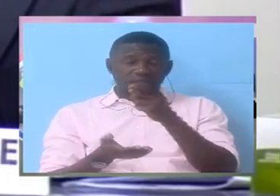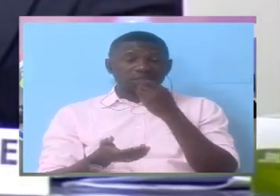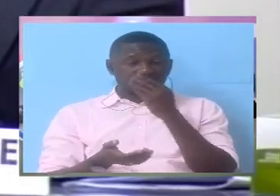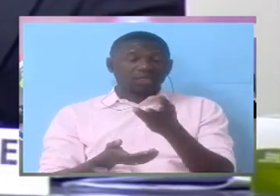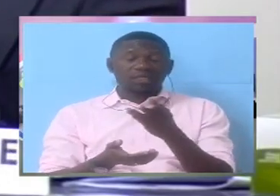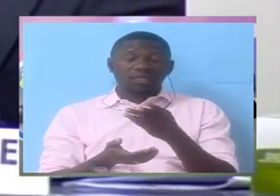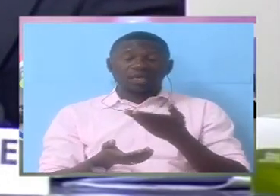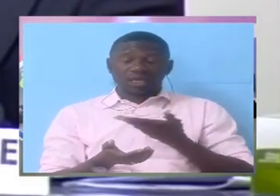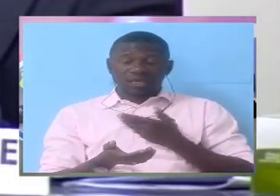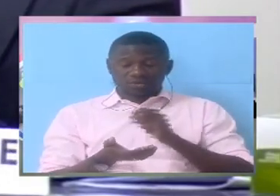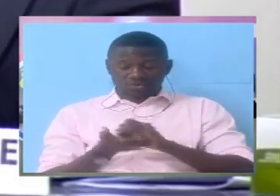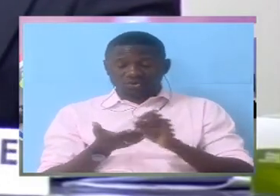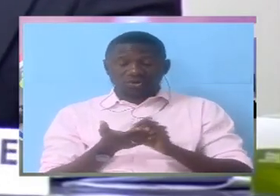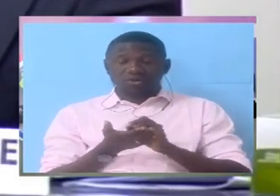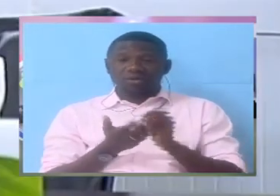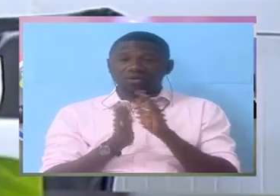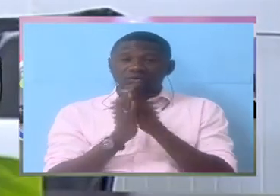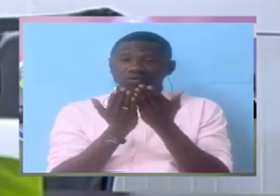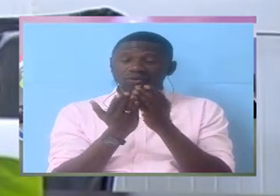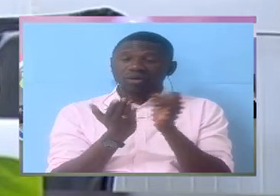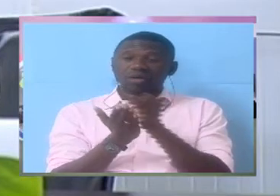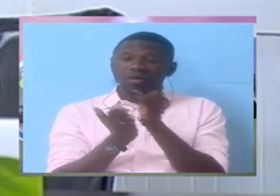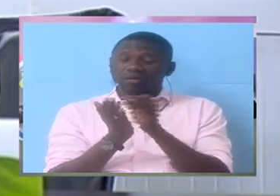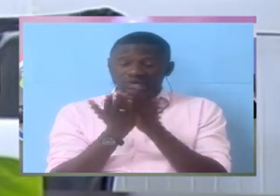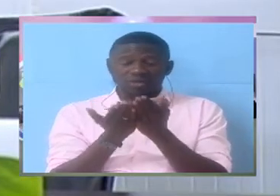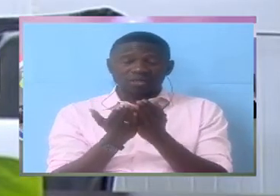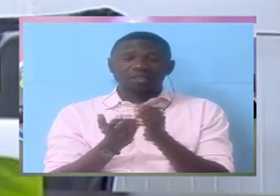is not the right one.